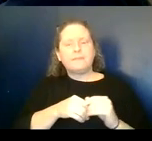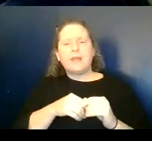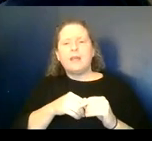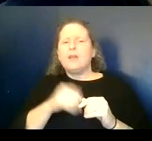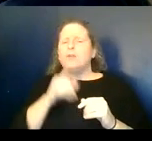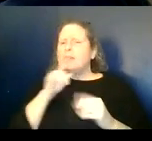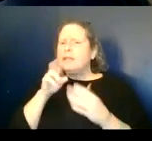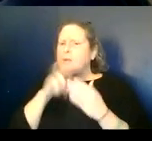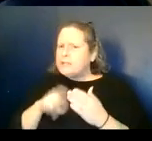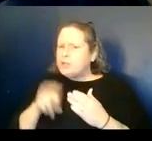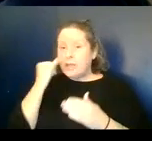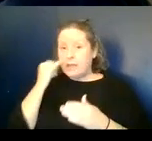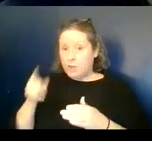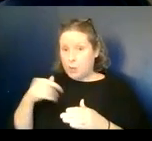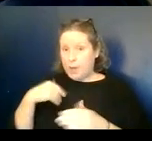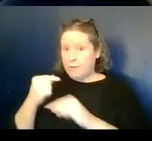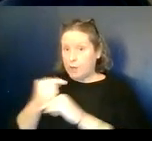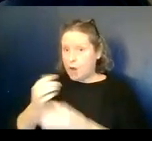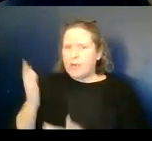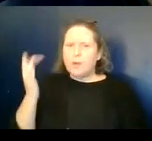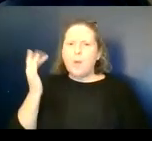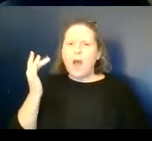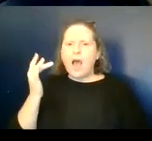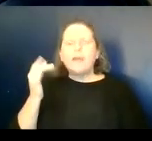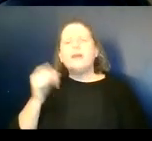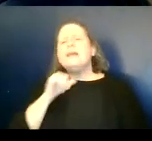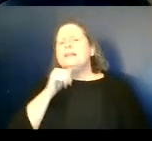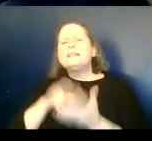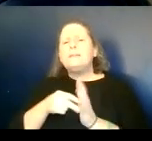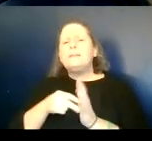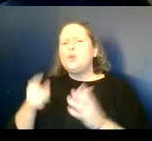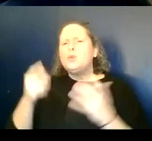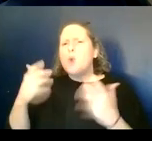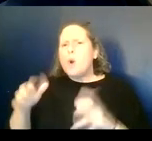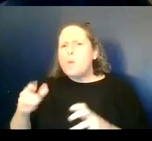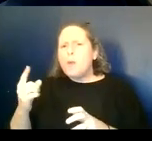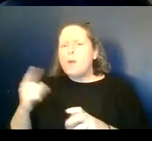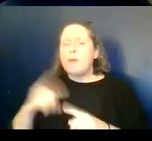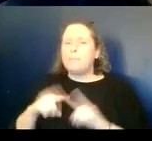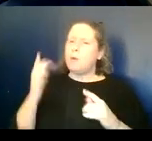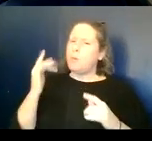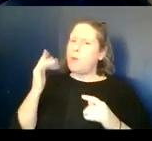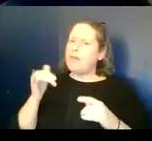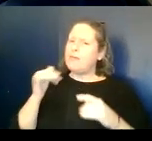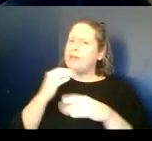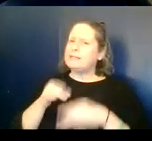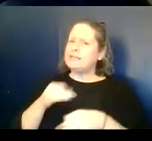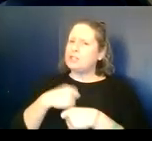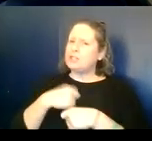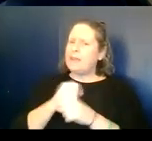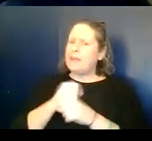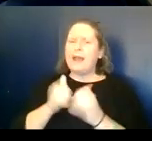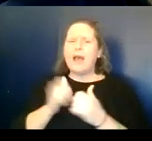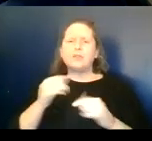guardian, why? Not that you don't want one, but why was that decision made? How does your guardian